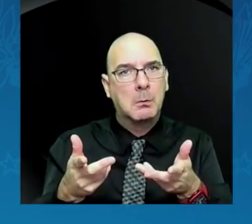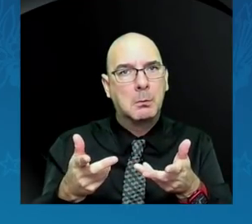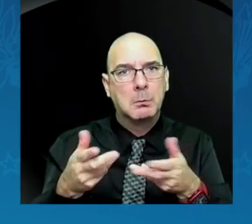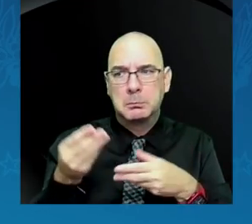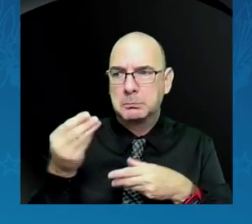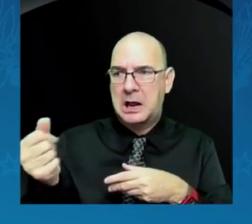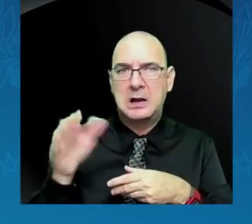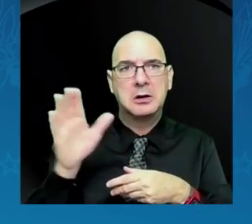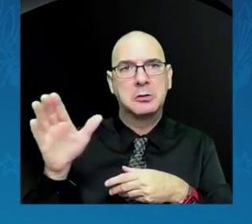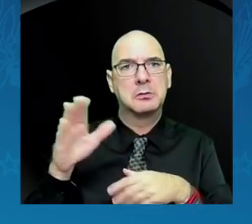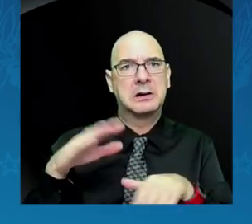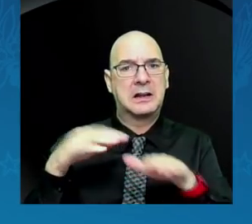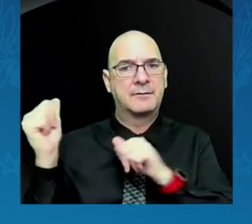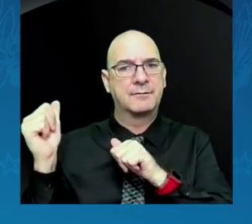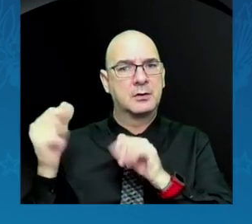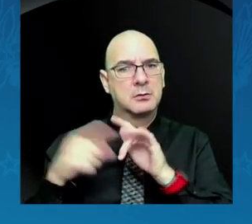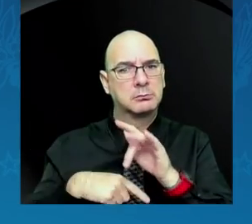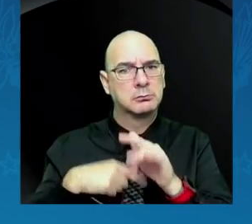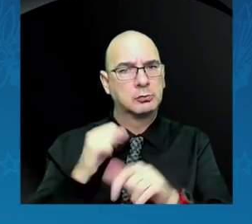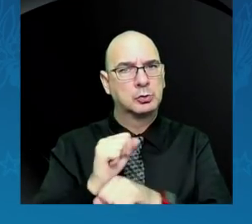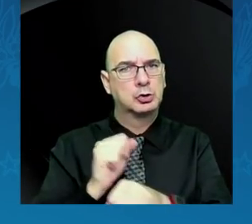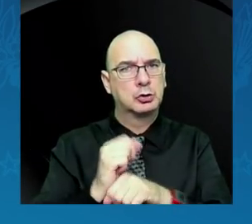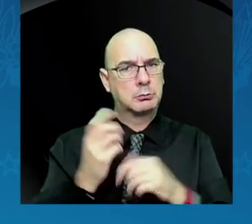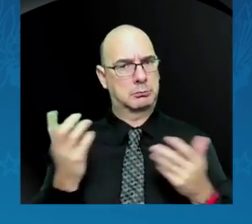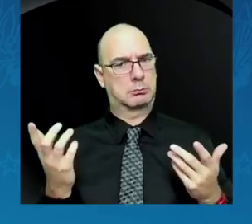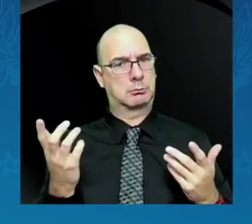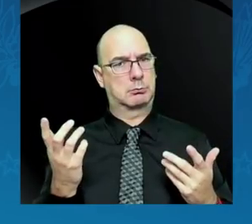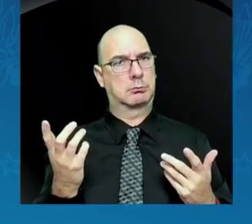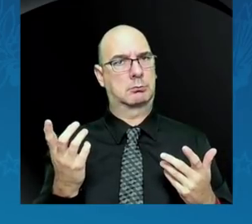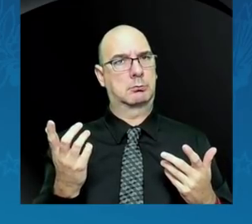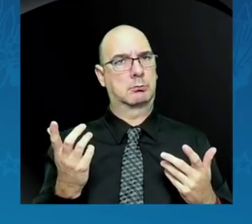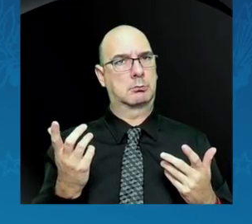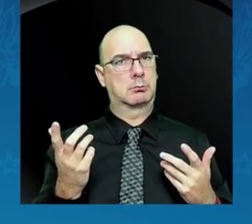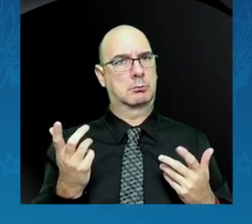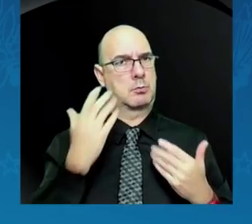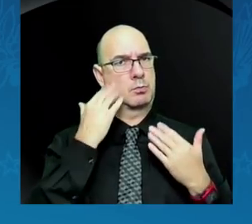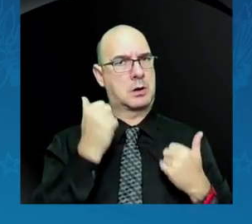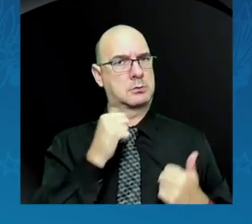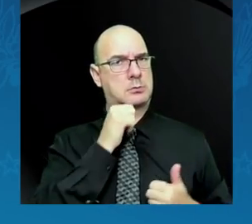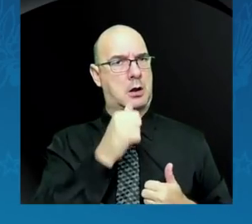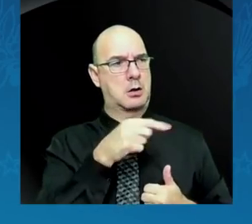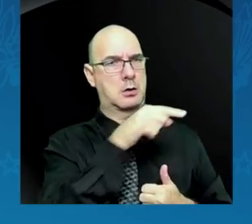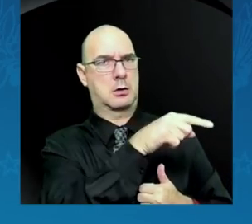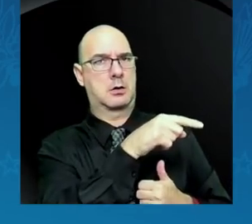is paid family leave not a red line in this package for this administration?